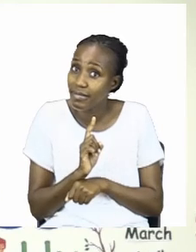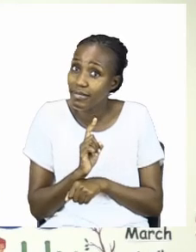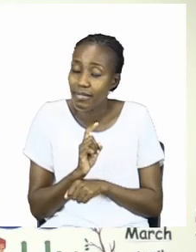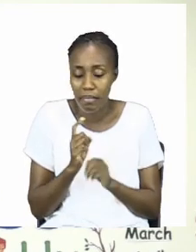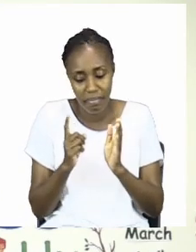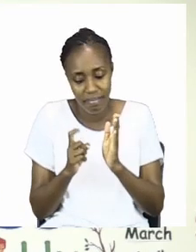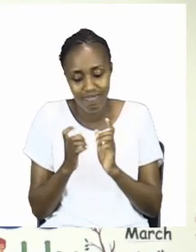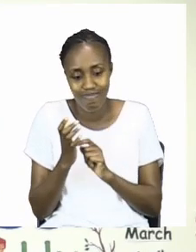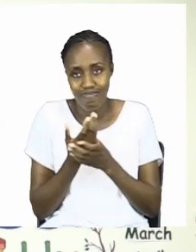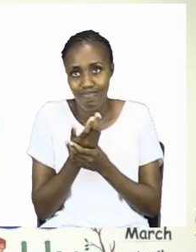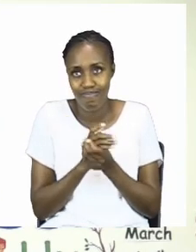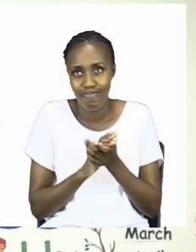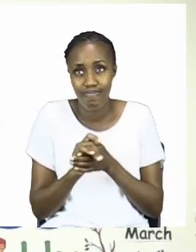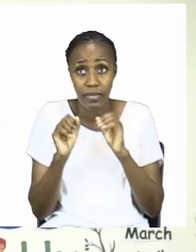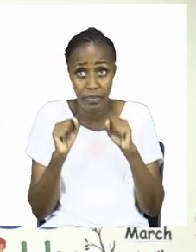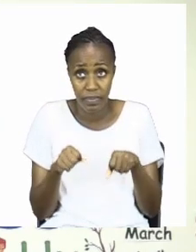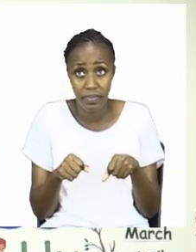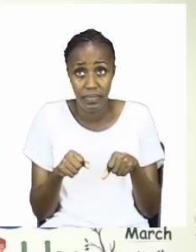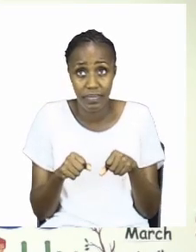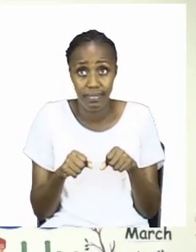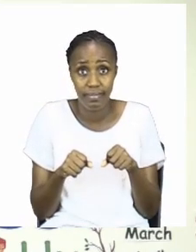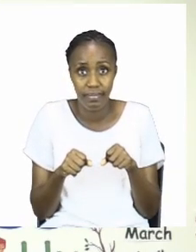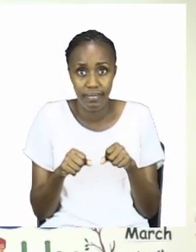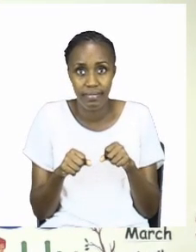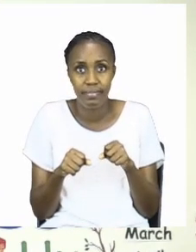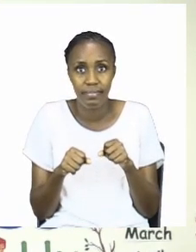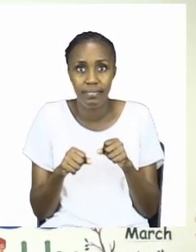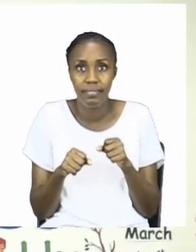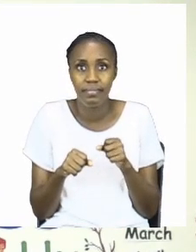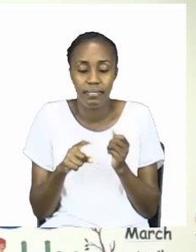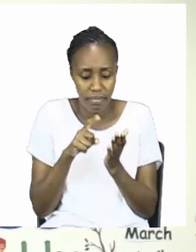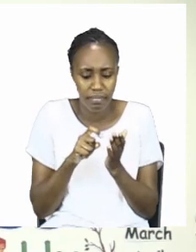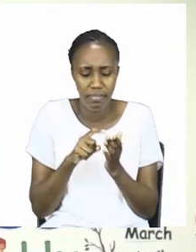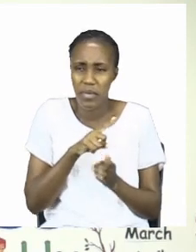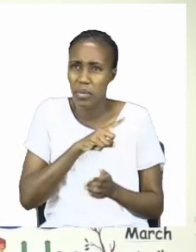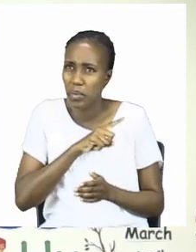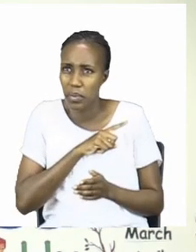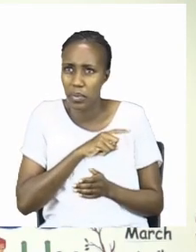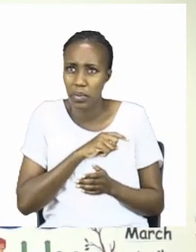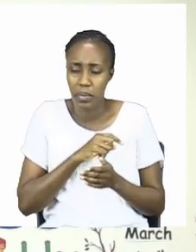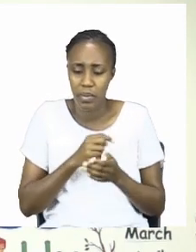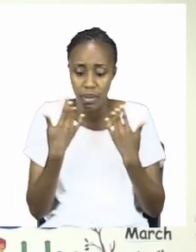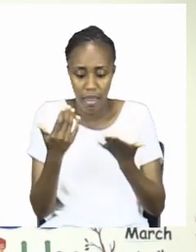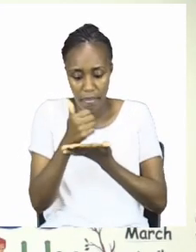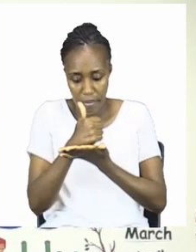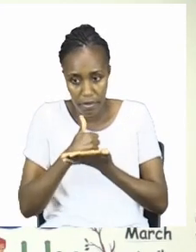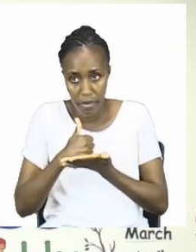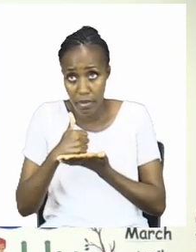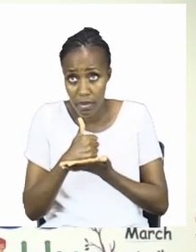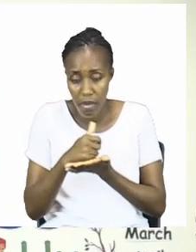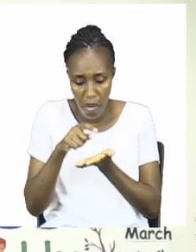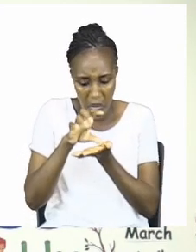to sanitize. Now remember, sanitizing keeps our hands nice and clean and all